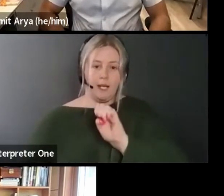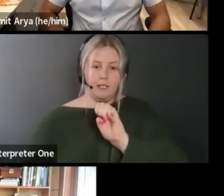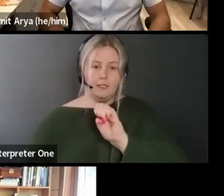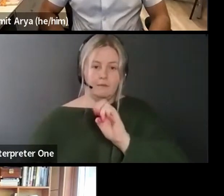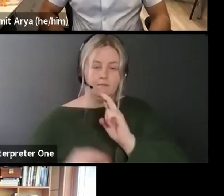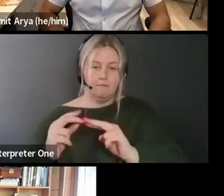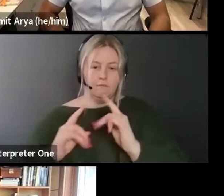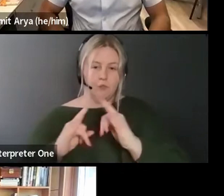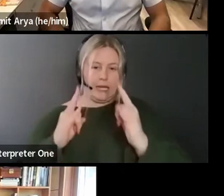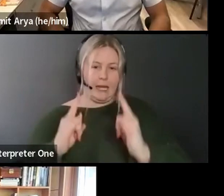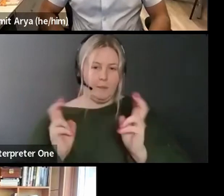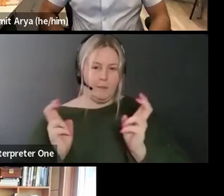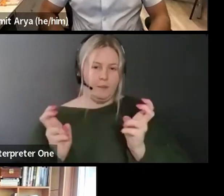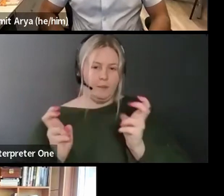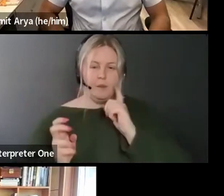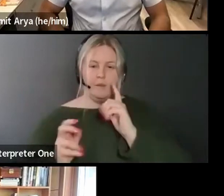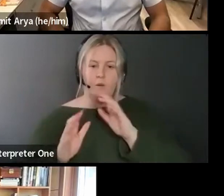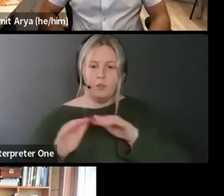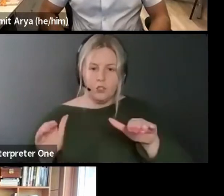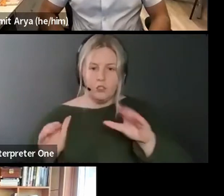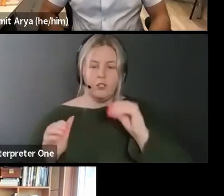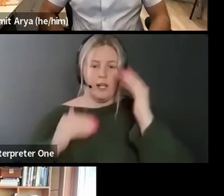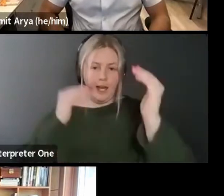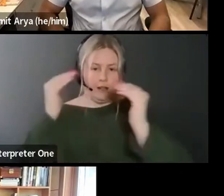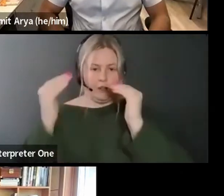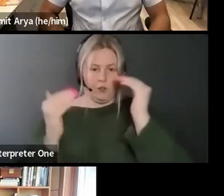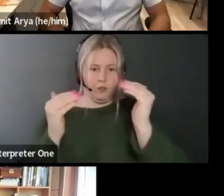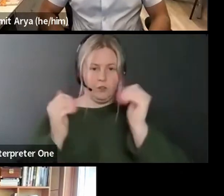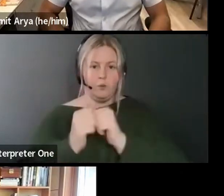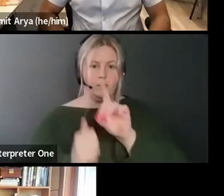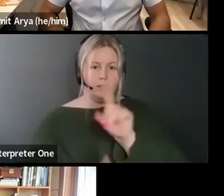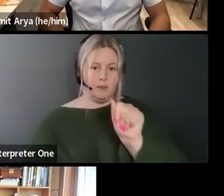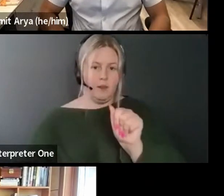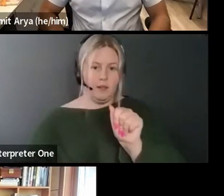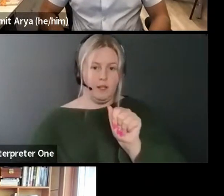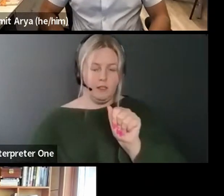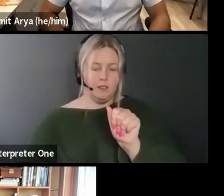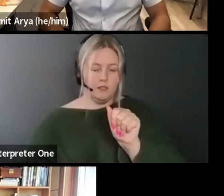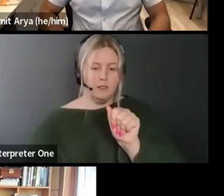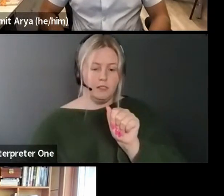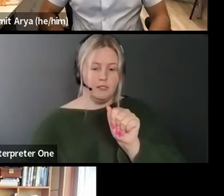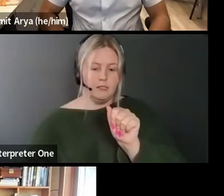camp for children and adults with disabilities. And